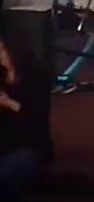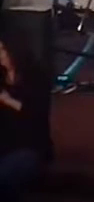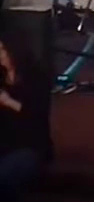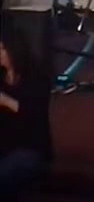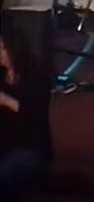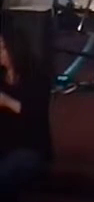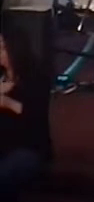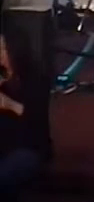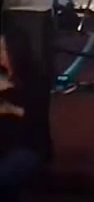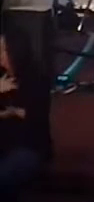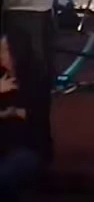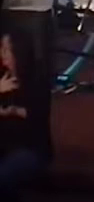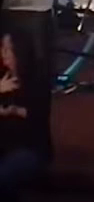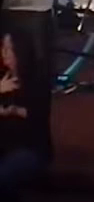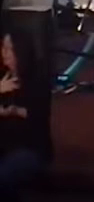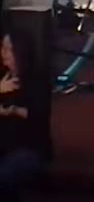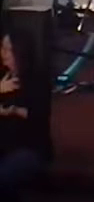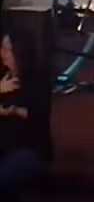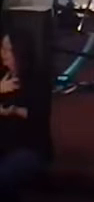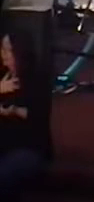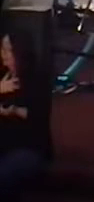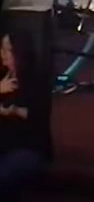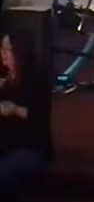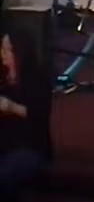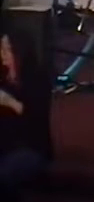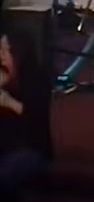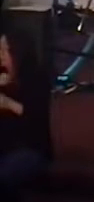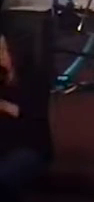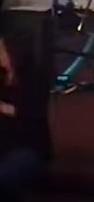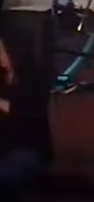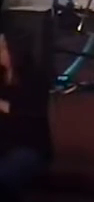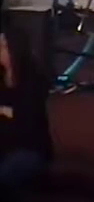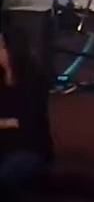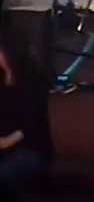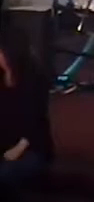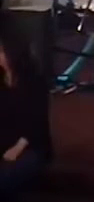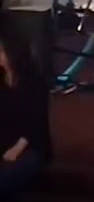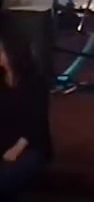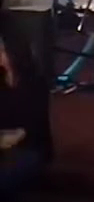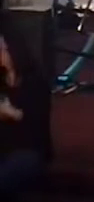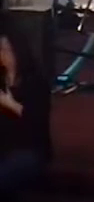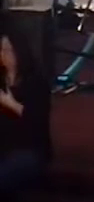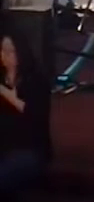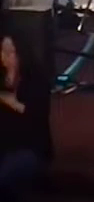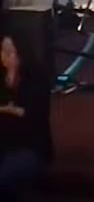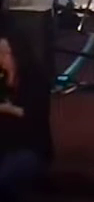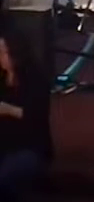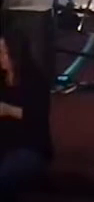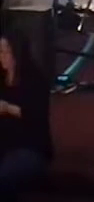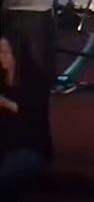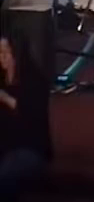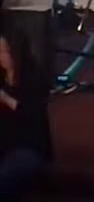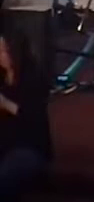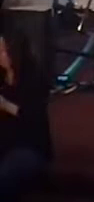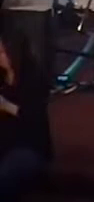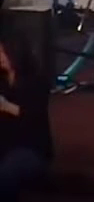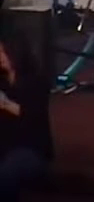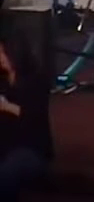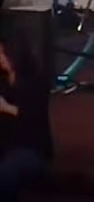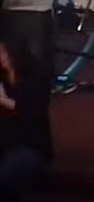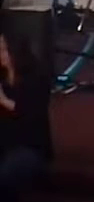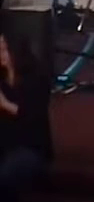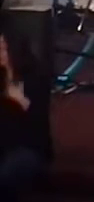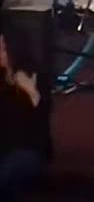But my heart to my obligation is true. And even though I might not be the perfect husband, Angel has my